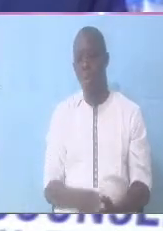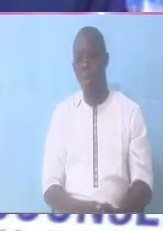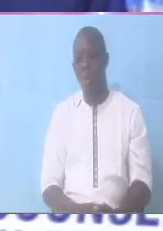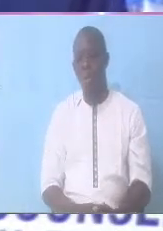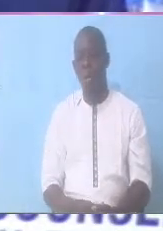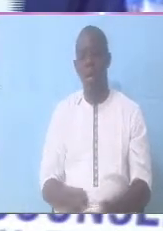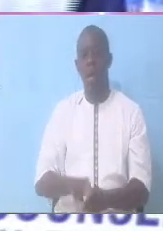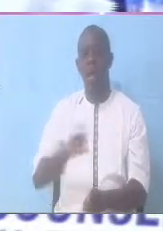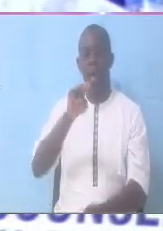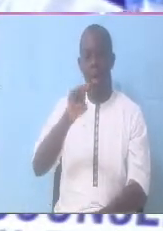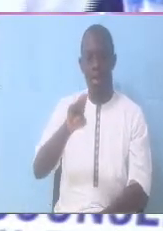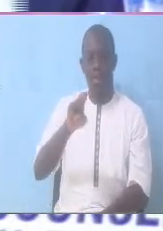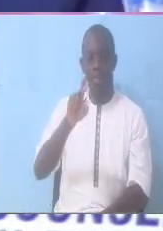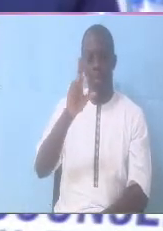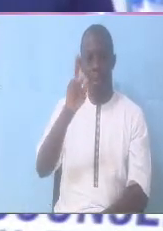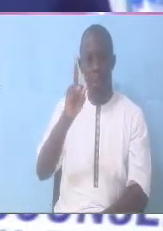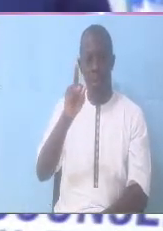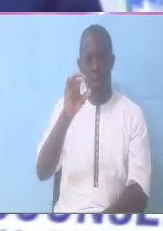Ndongo Mbub.